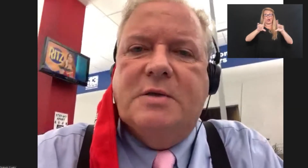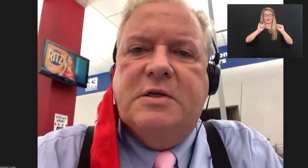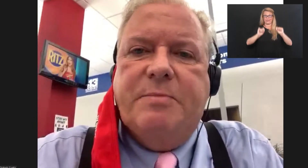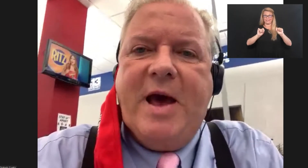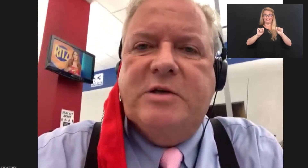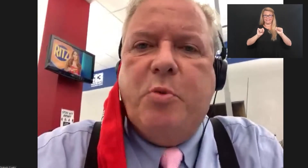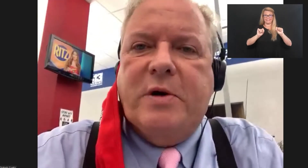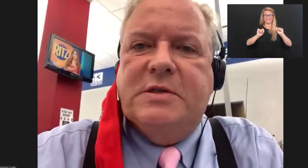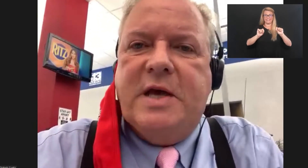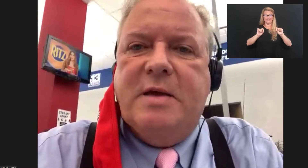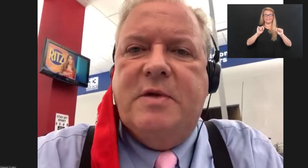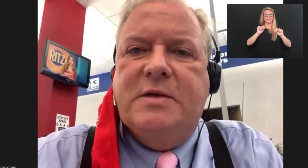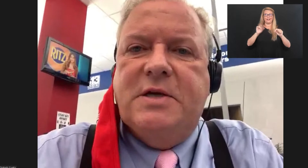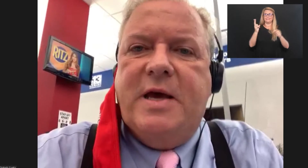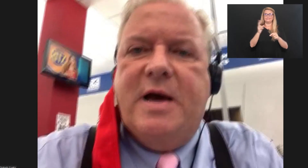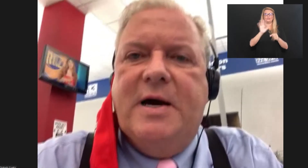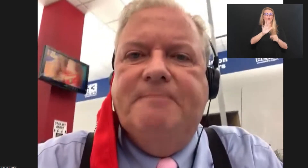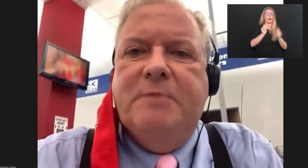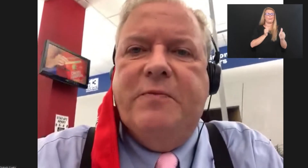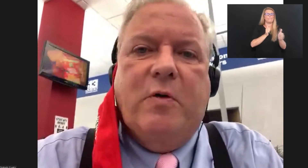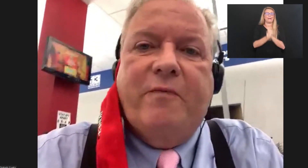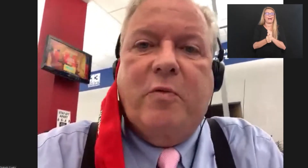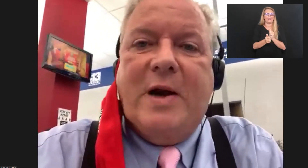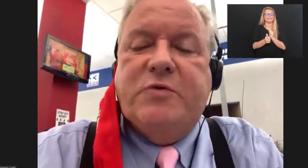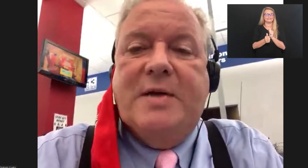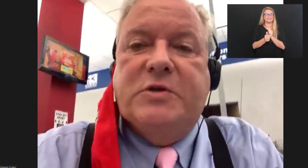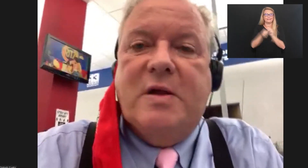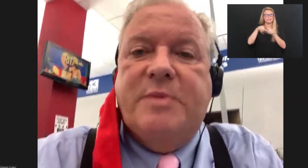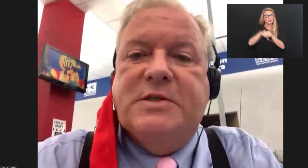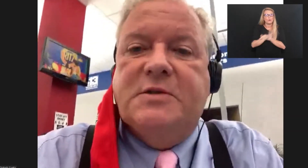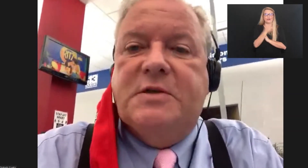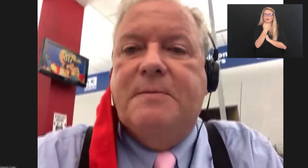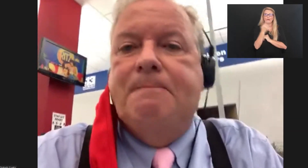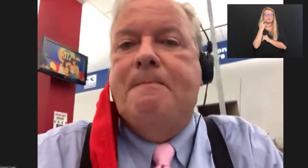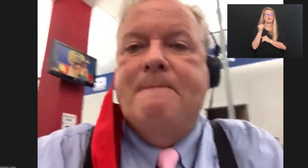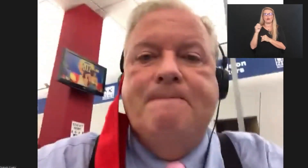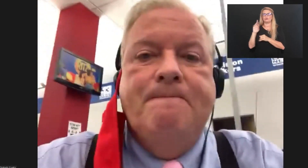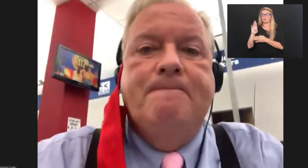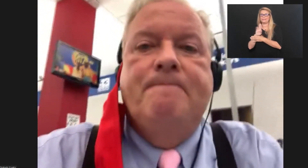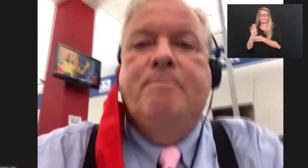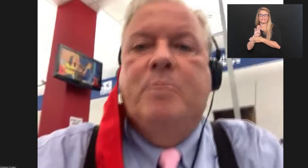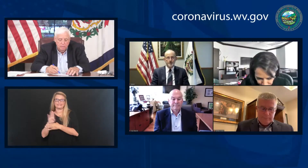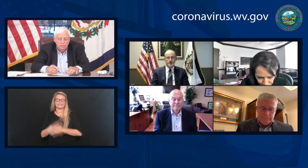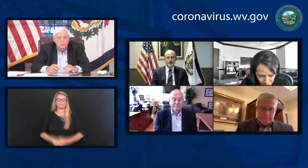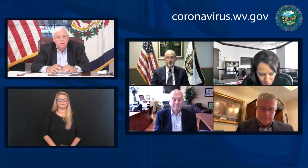vaccination cards as a passport, as they say, for restaurants or other businesses?